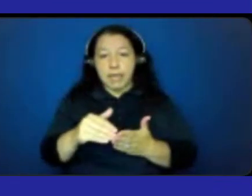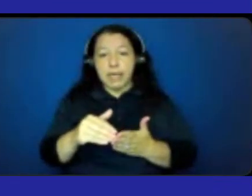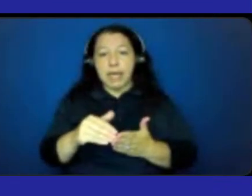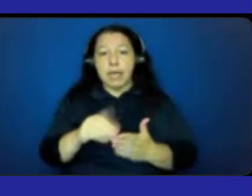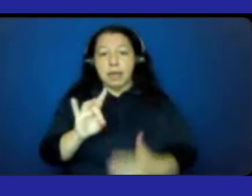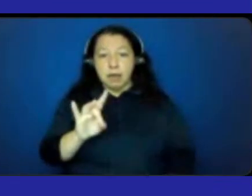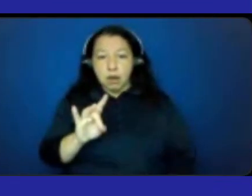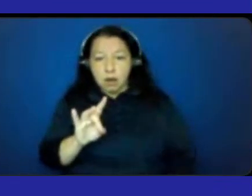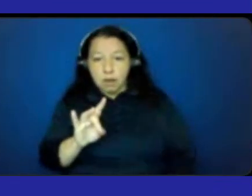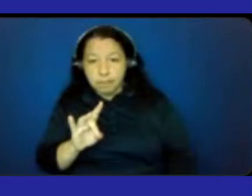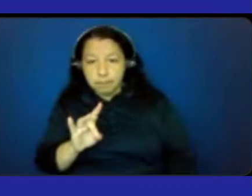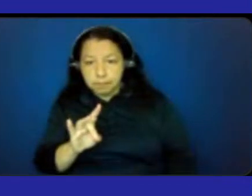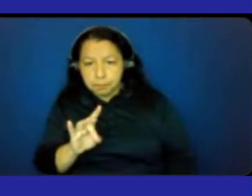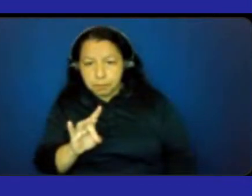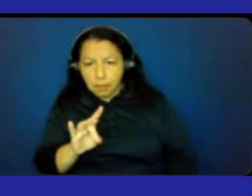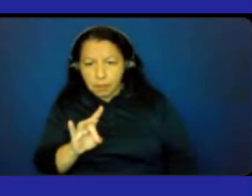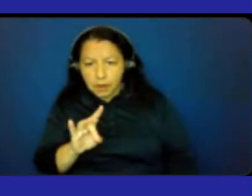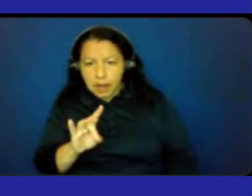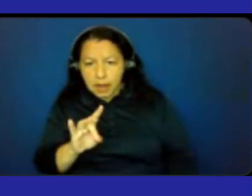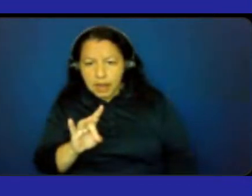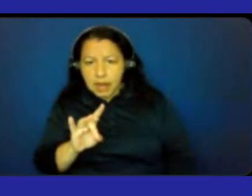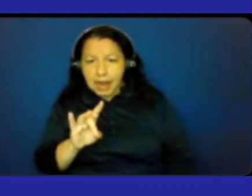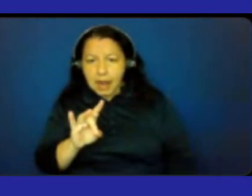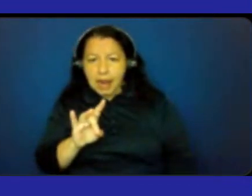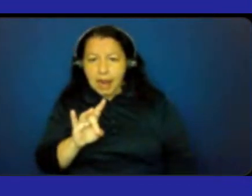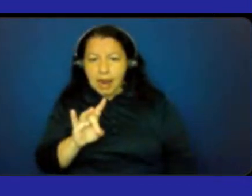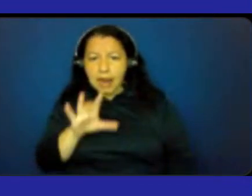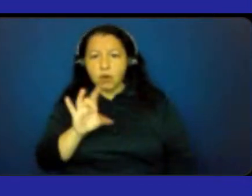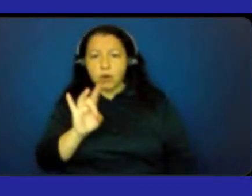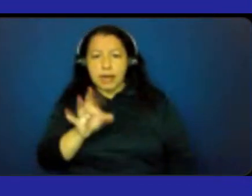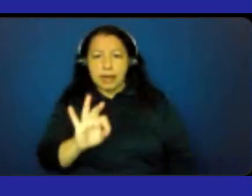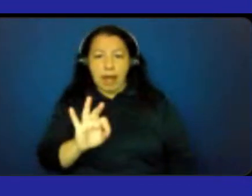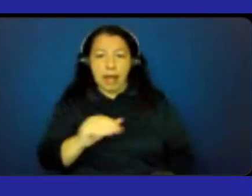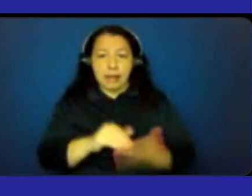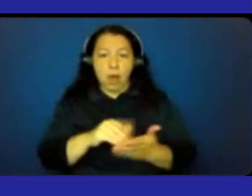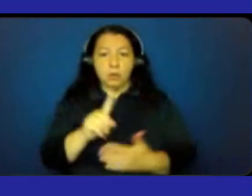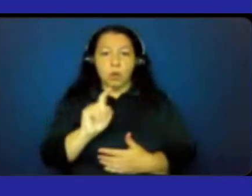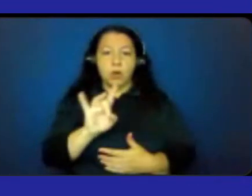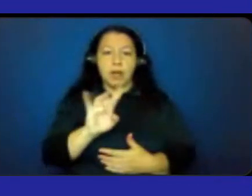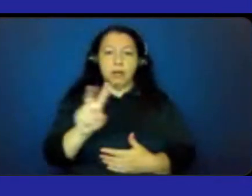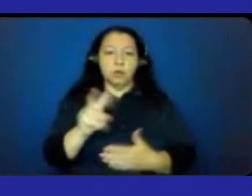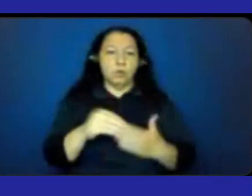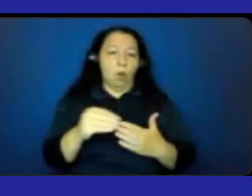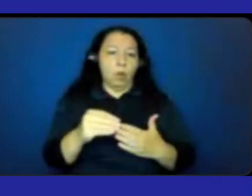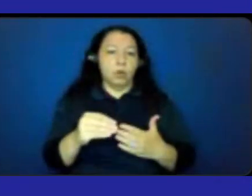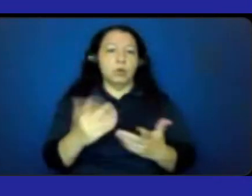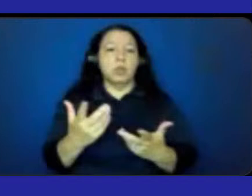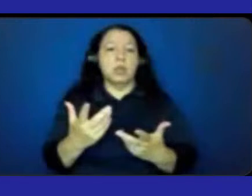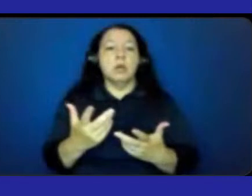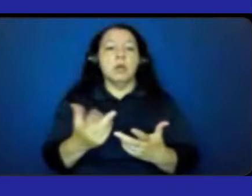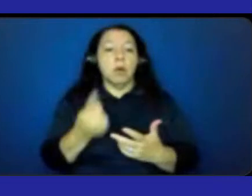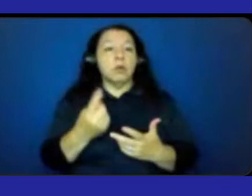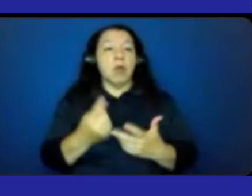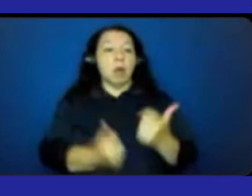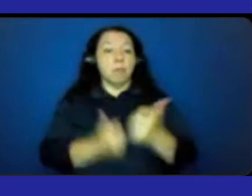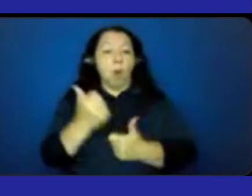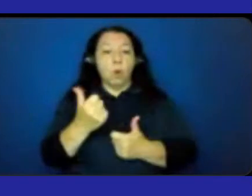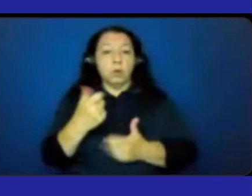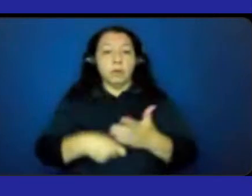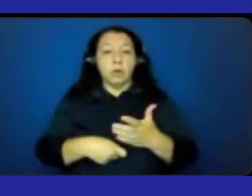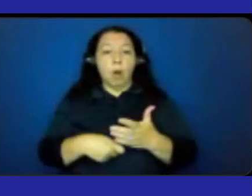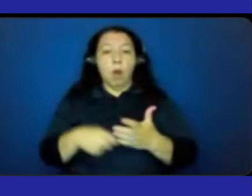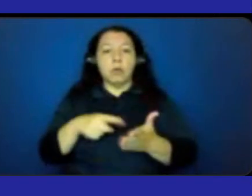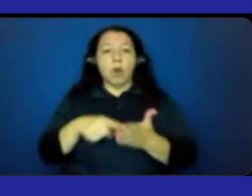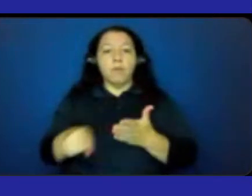$1,889,182. We've included a detailed budget in the appendix, but the bulk of these costs go to pay Nilag program personnel, including